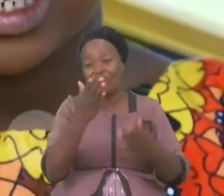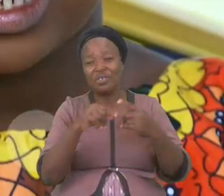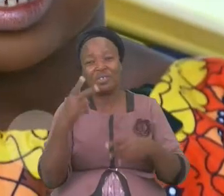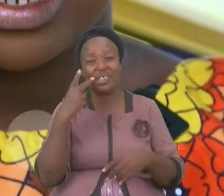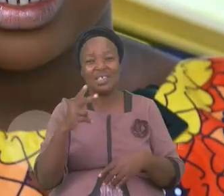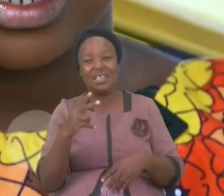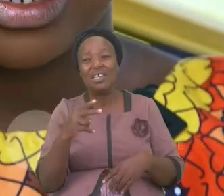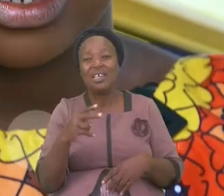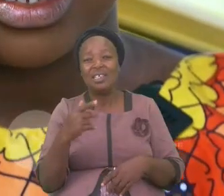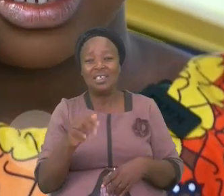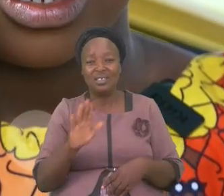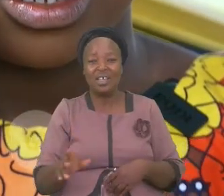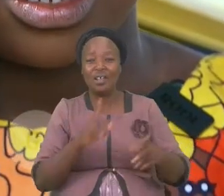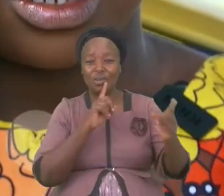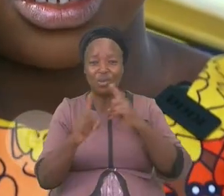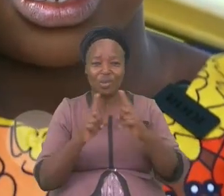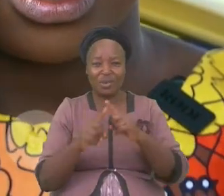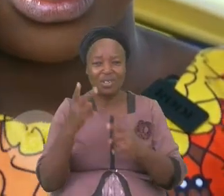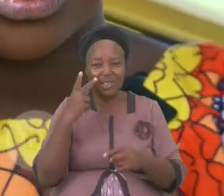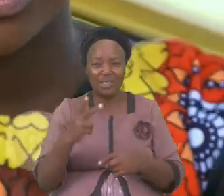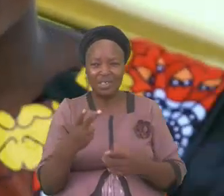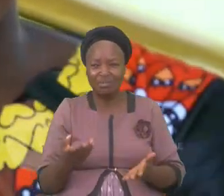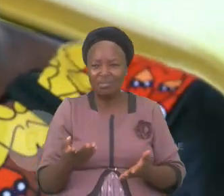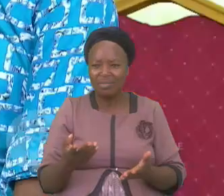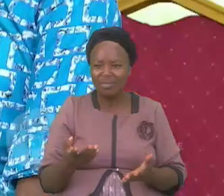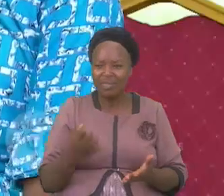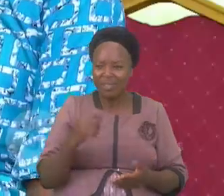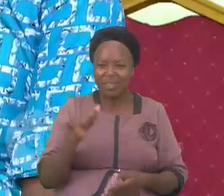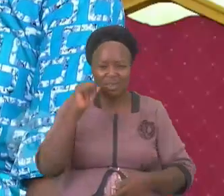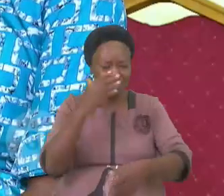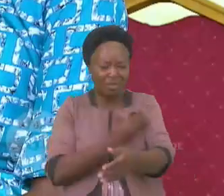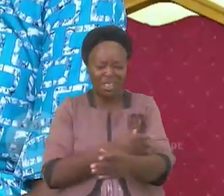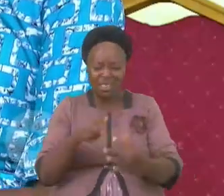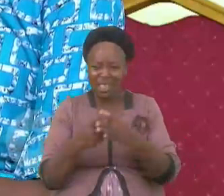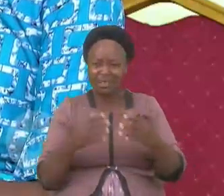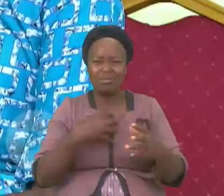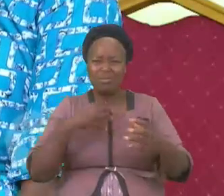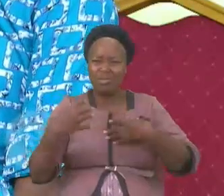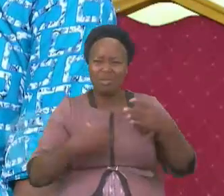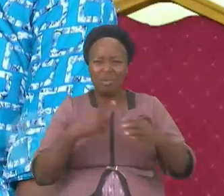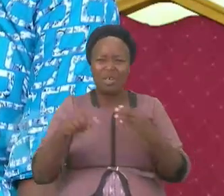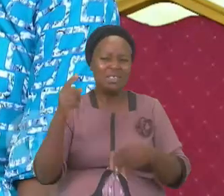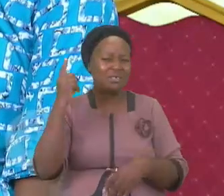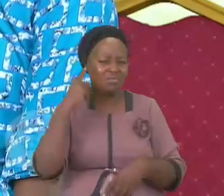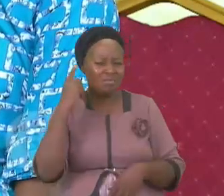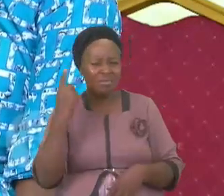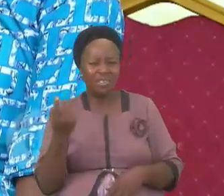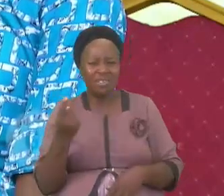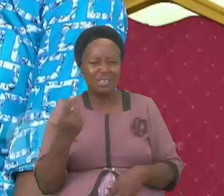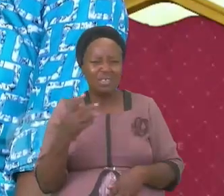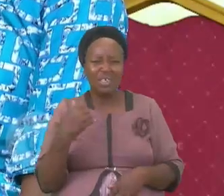to me about her right ear, that mommy, she doesn't hear well with the right ear. I asked her whether she trained it inside. She said